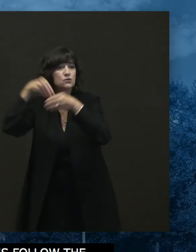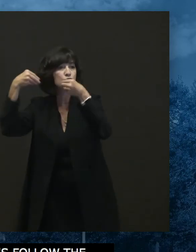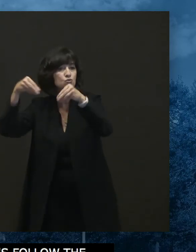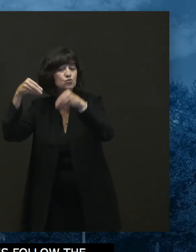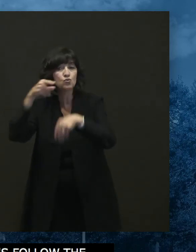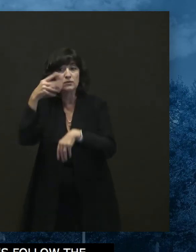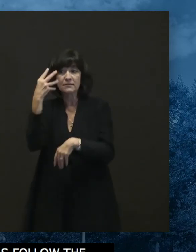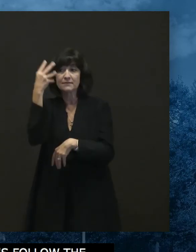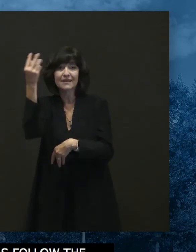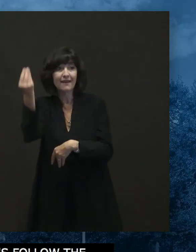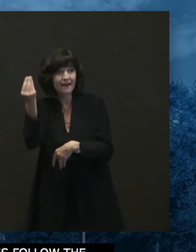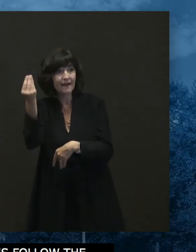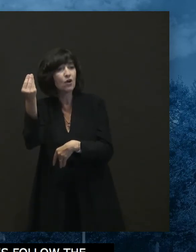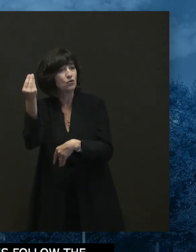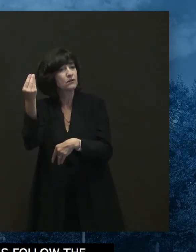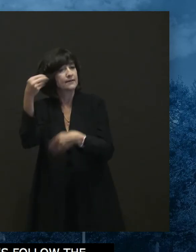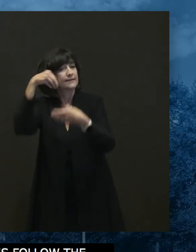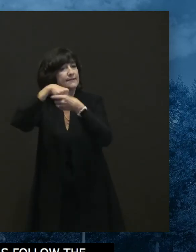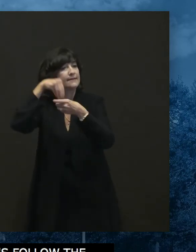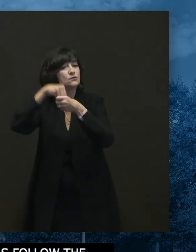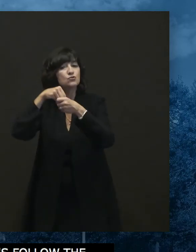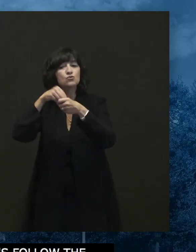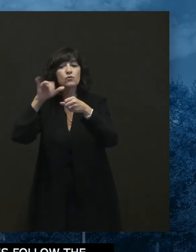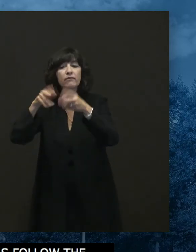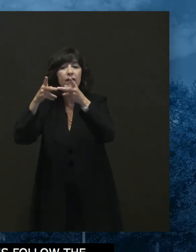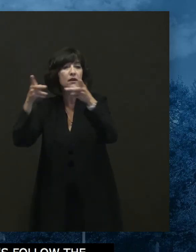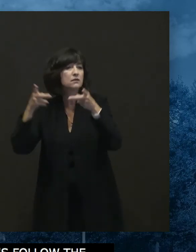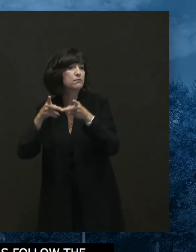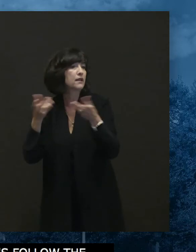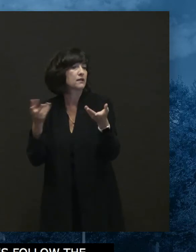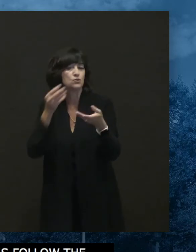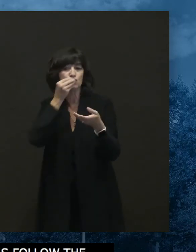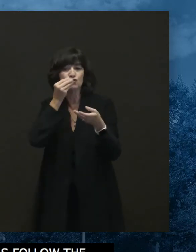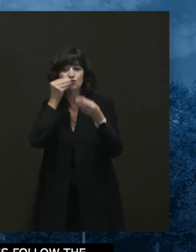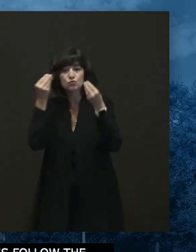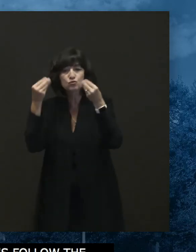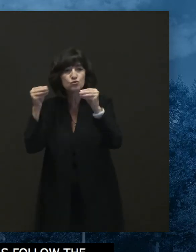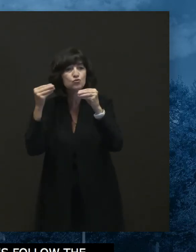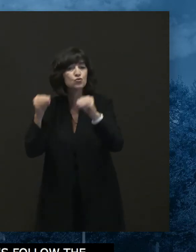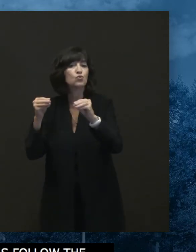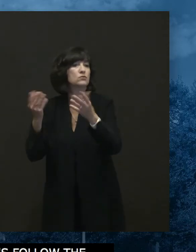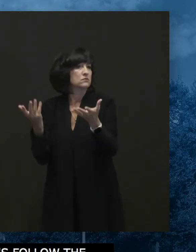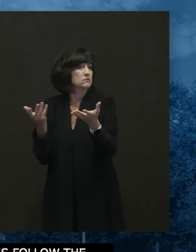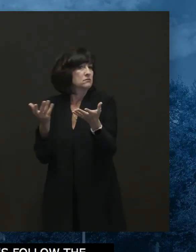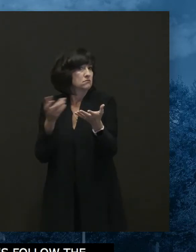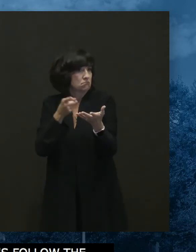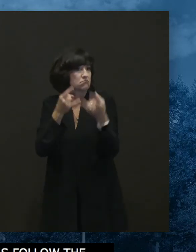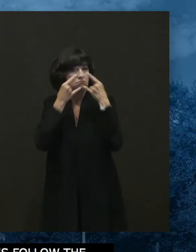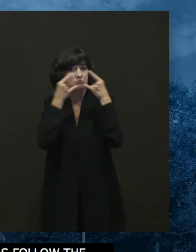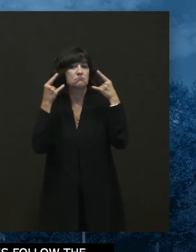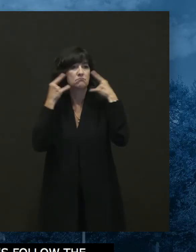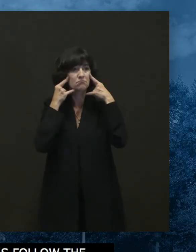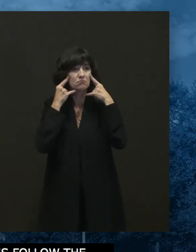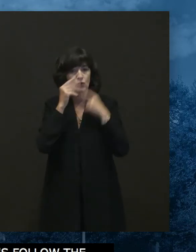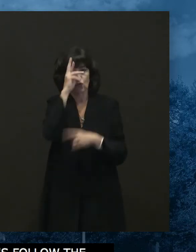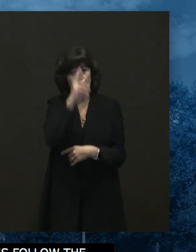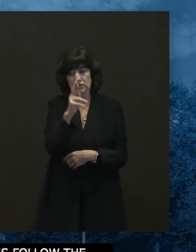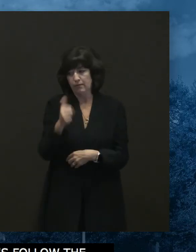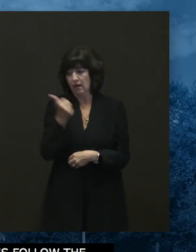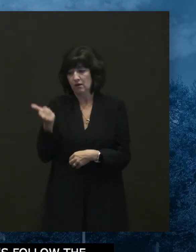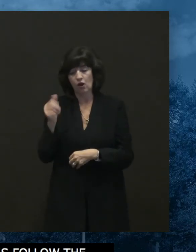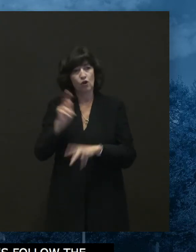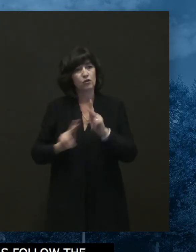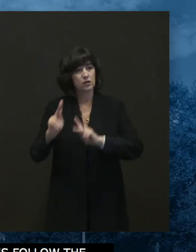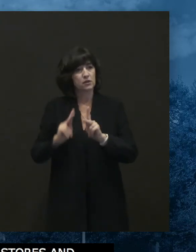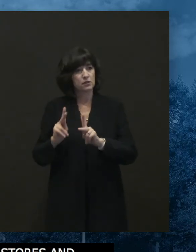the various indoor locations, the supermarkets, and all those places that we go. Wear your mask. Be respectful of others. Yeah, so if I'm